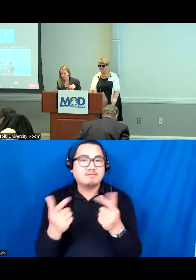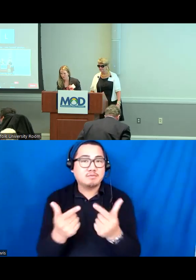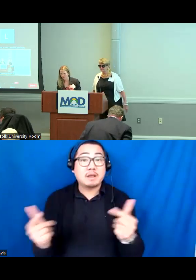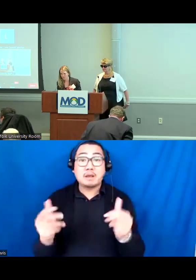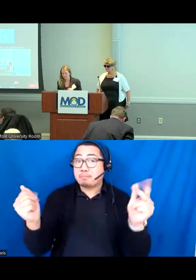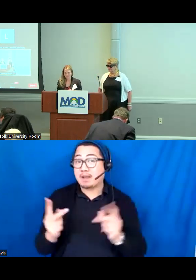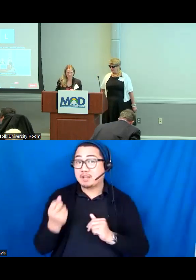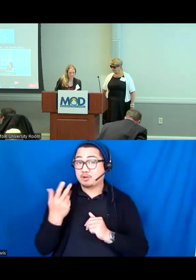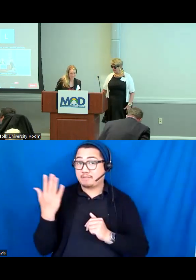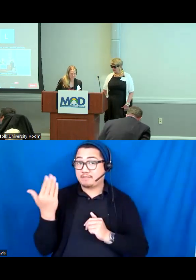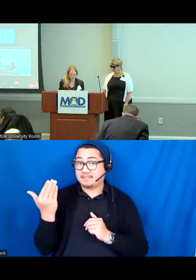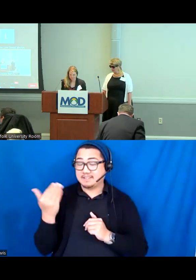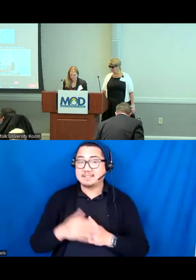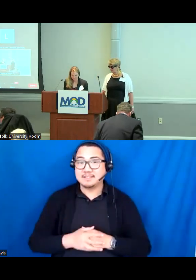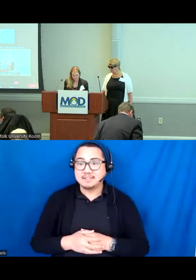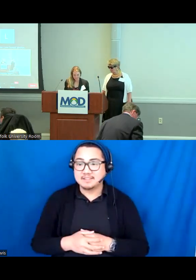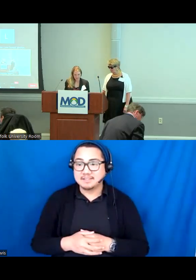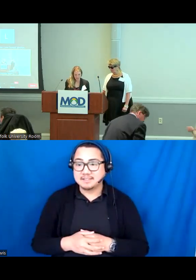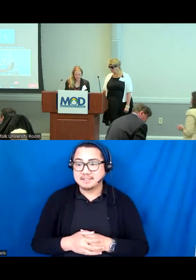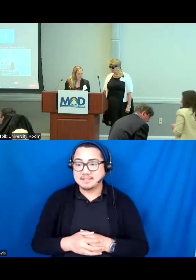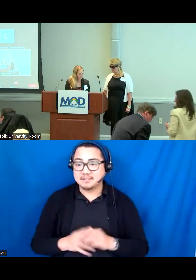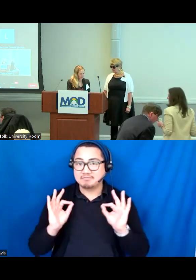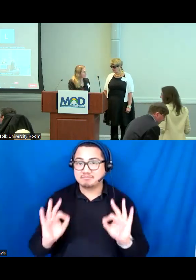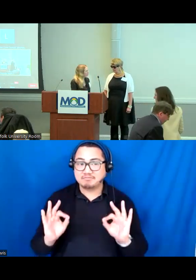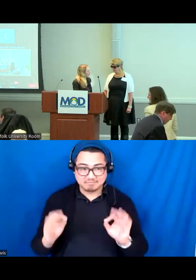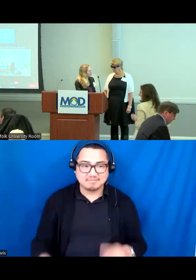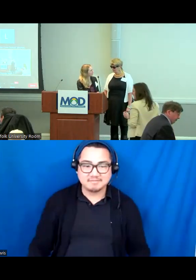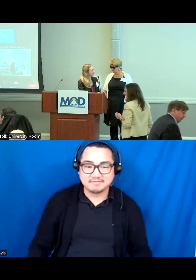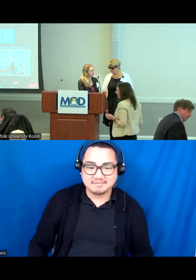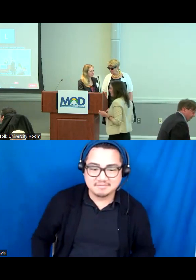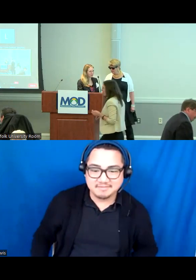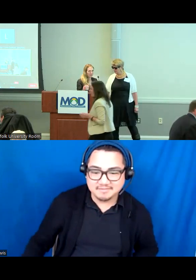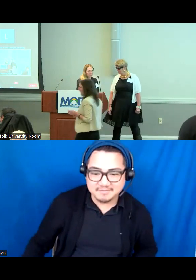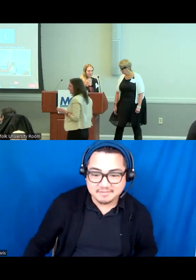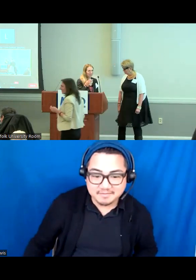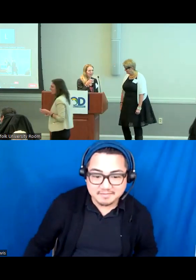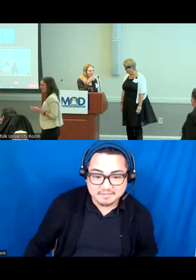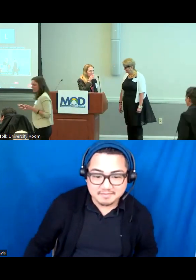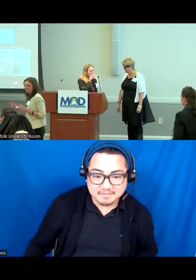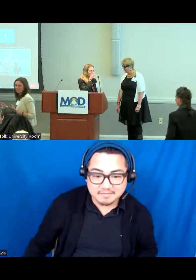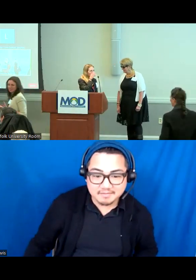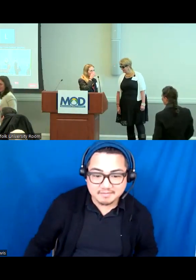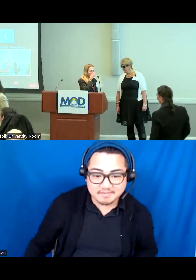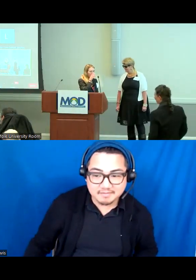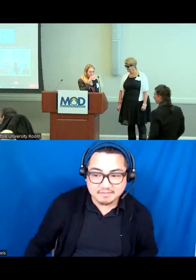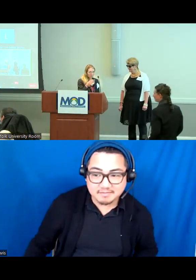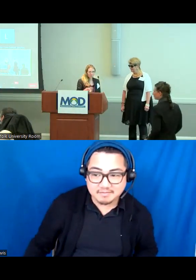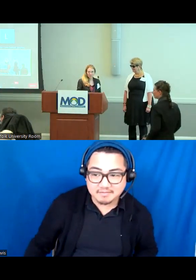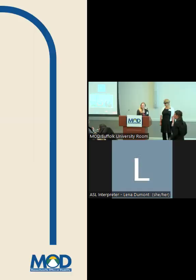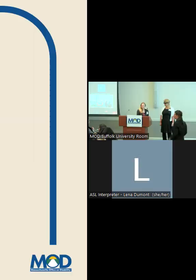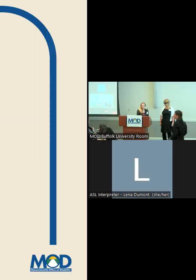at 12:15. All right. Went well. I'm gonna get some meat back there.